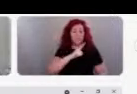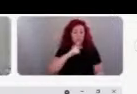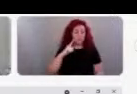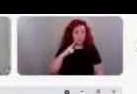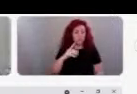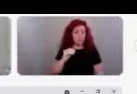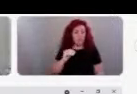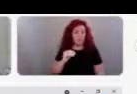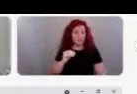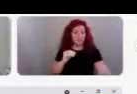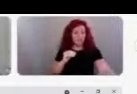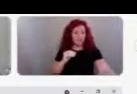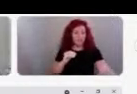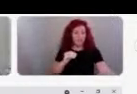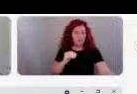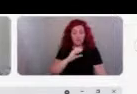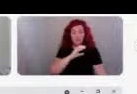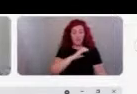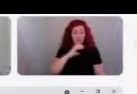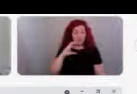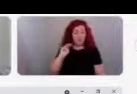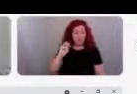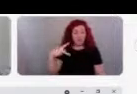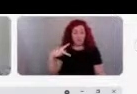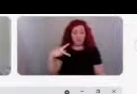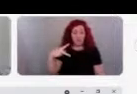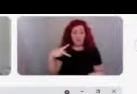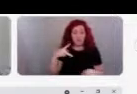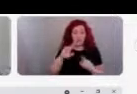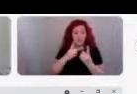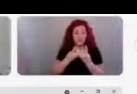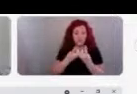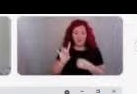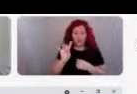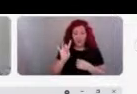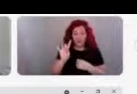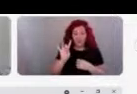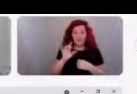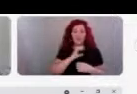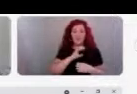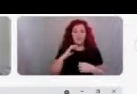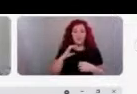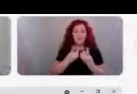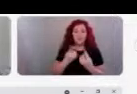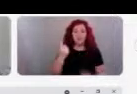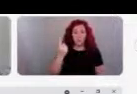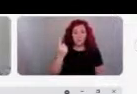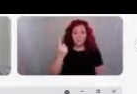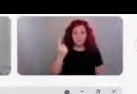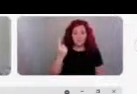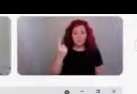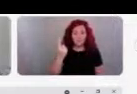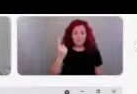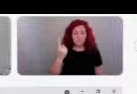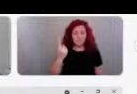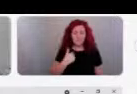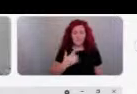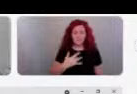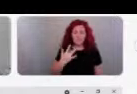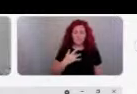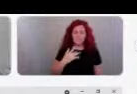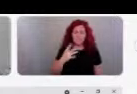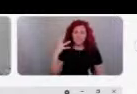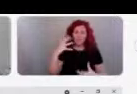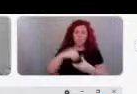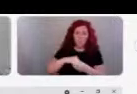congressional maps i will be in district 8 and congressional district 1. i feel being